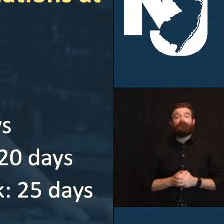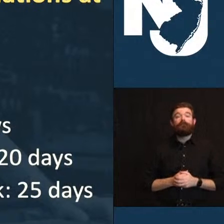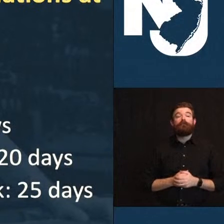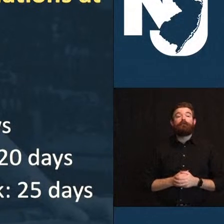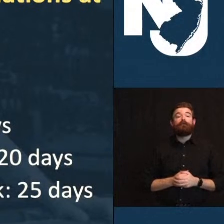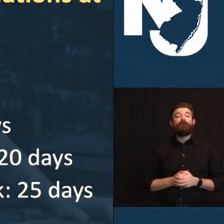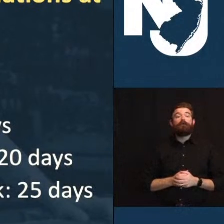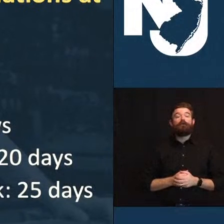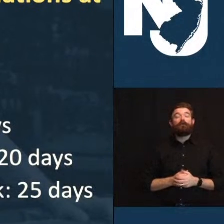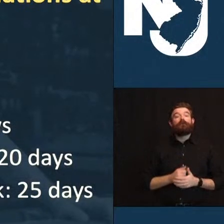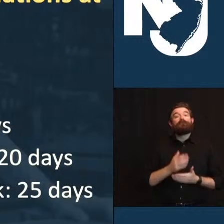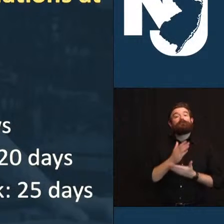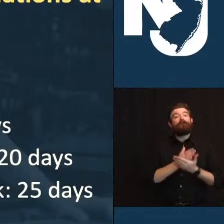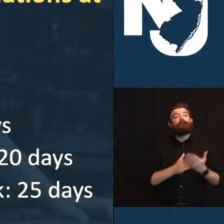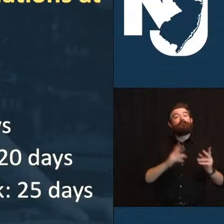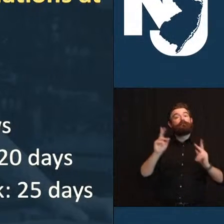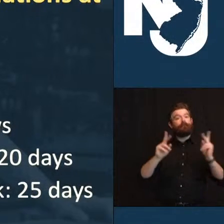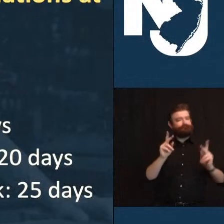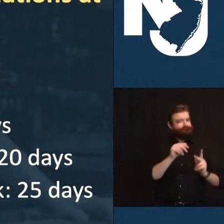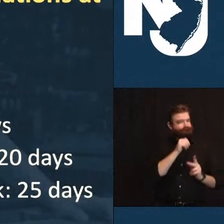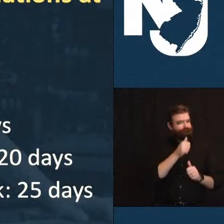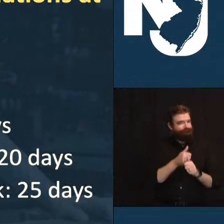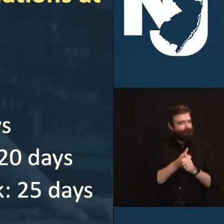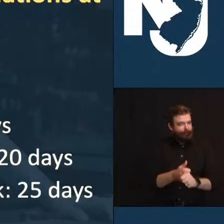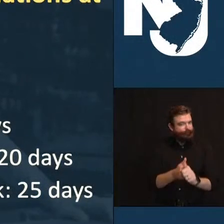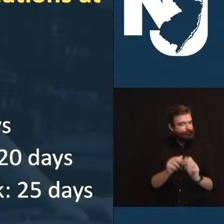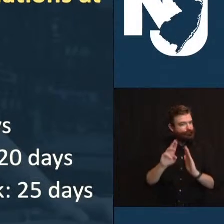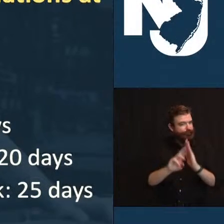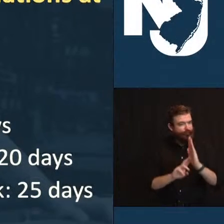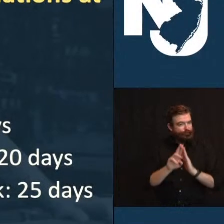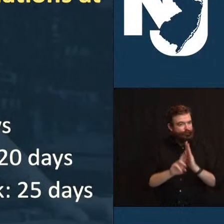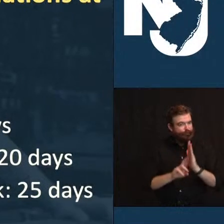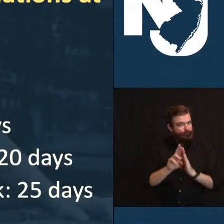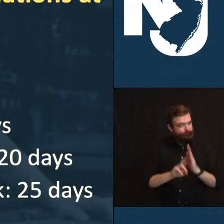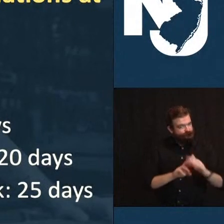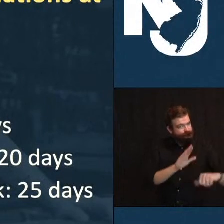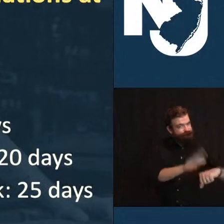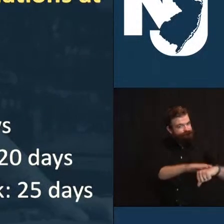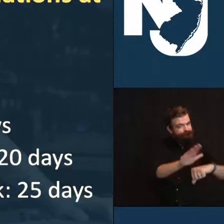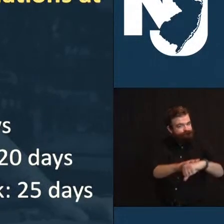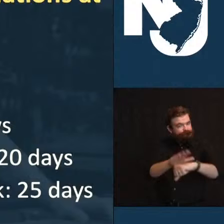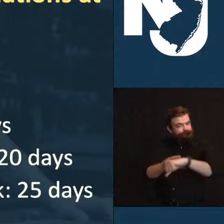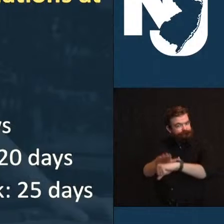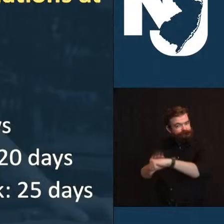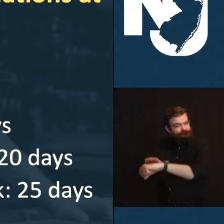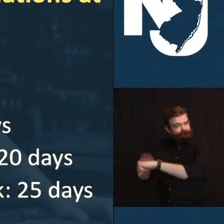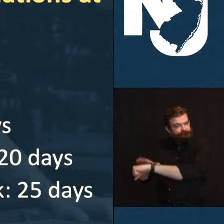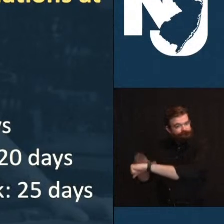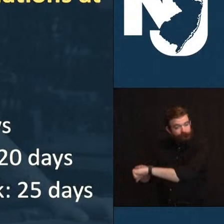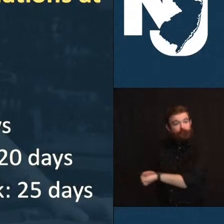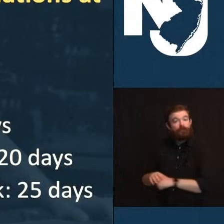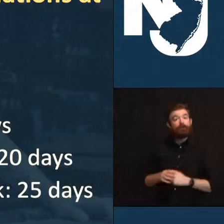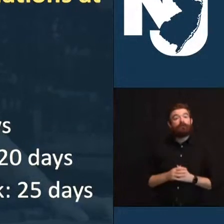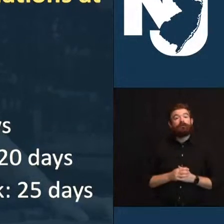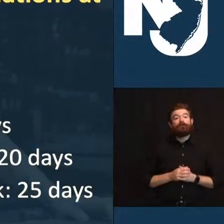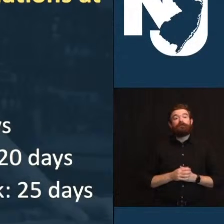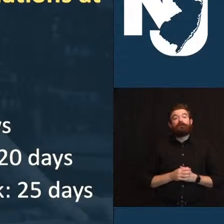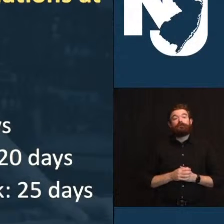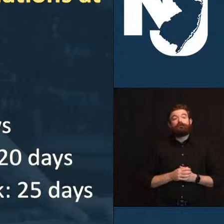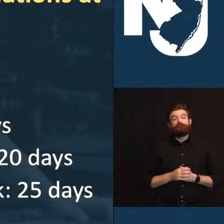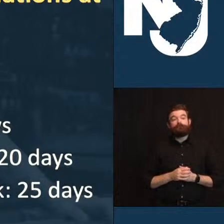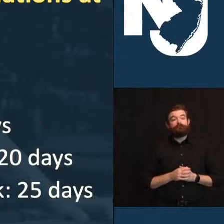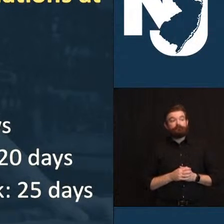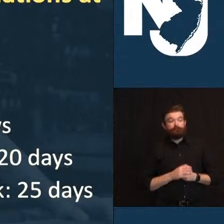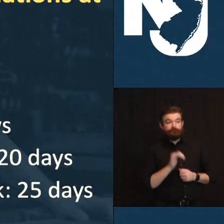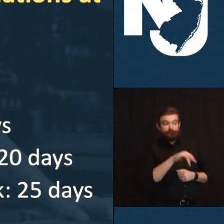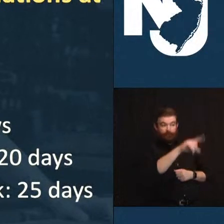who are not doing the right things, and they need to know that. So we have 10-day suspensions, Wicked Wolf in Hoboken